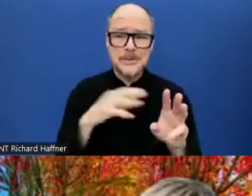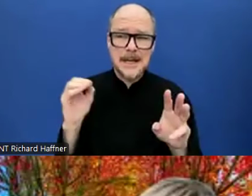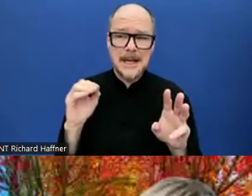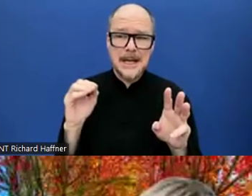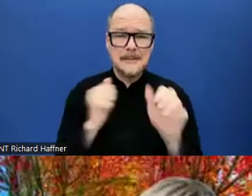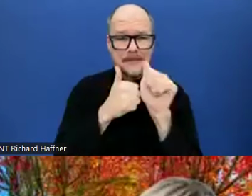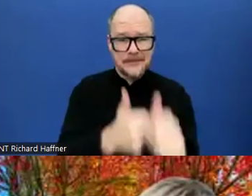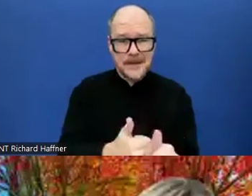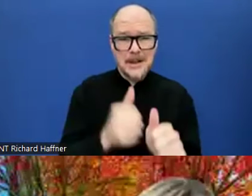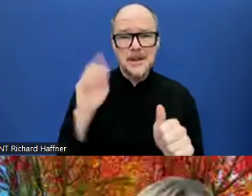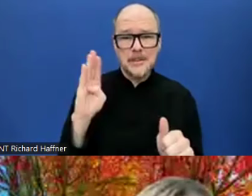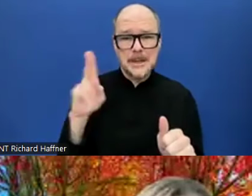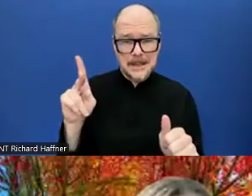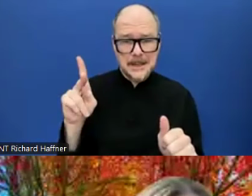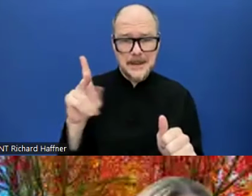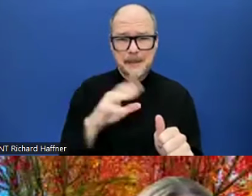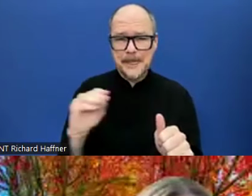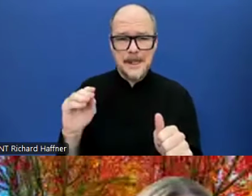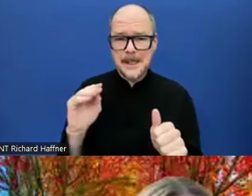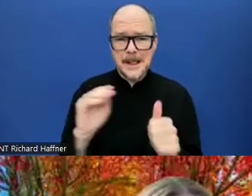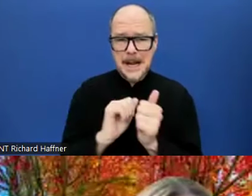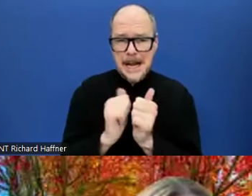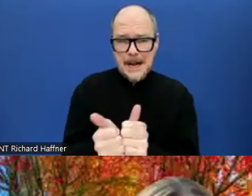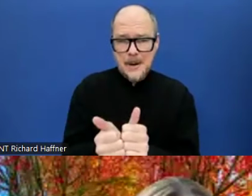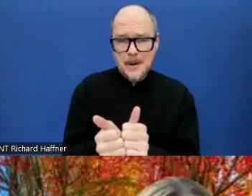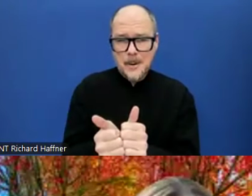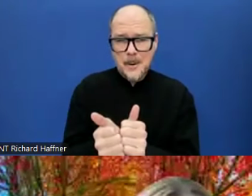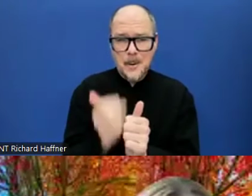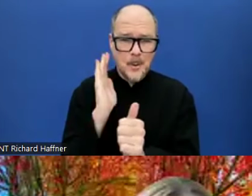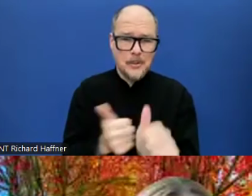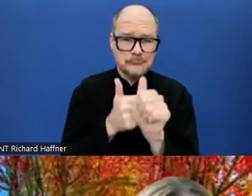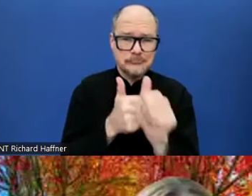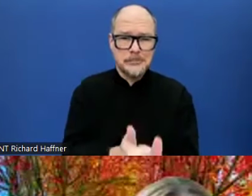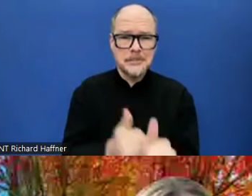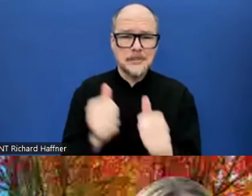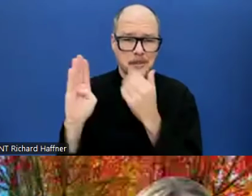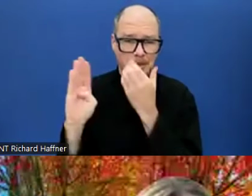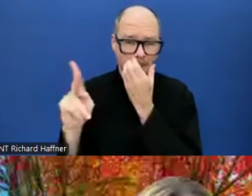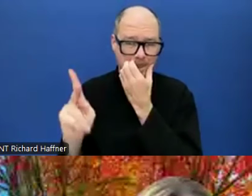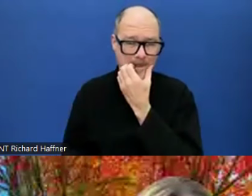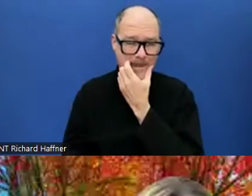to Bagley King? And how are you going to comply with Bagley King?